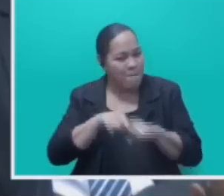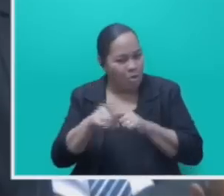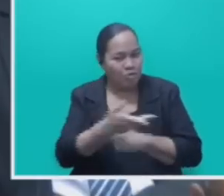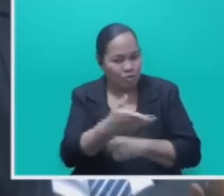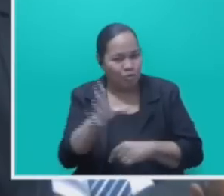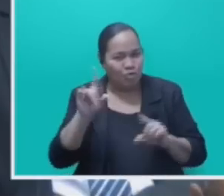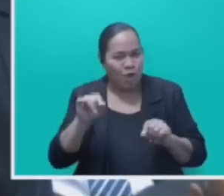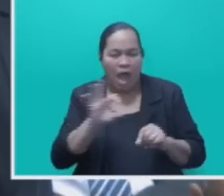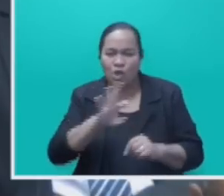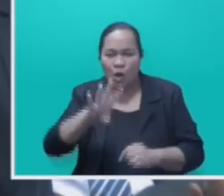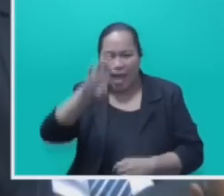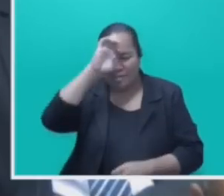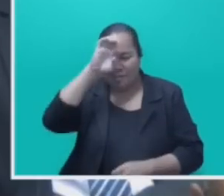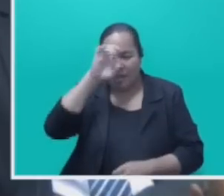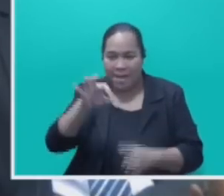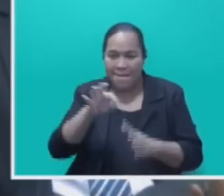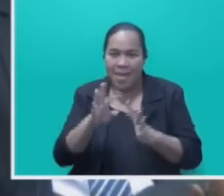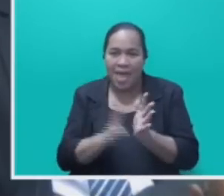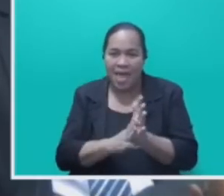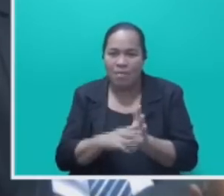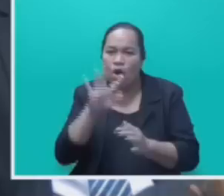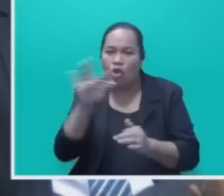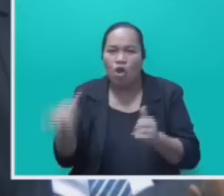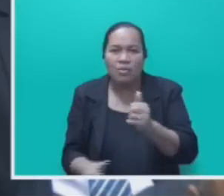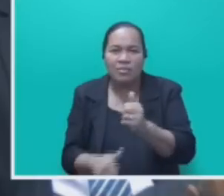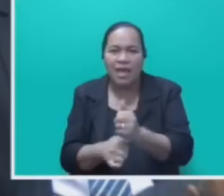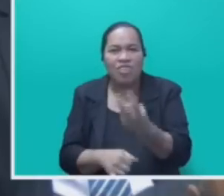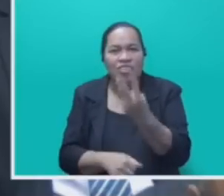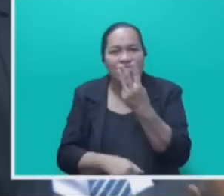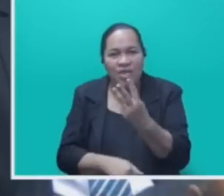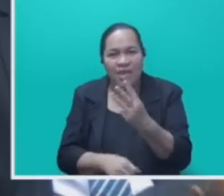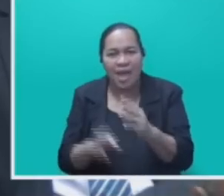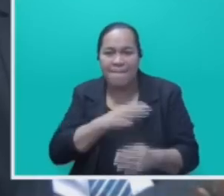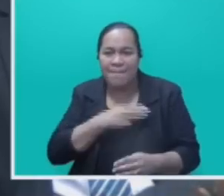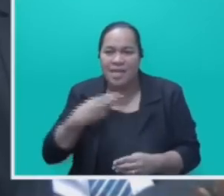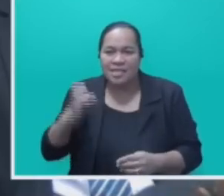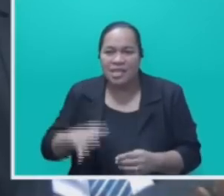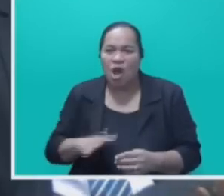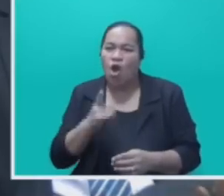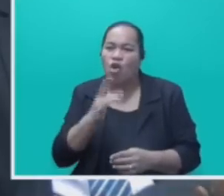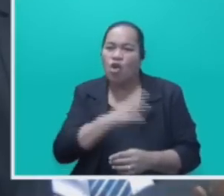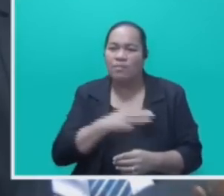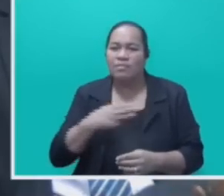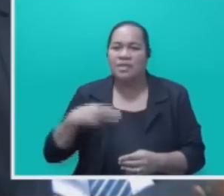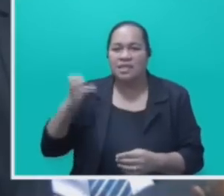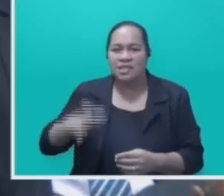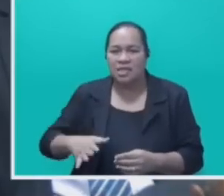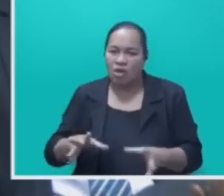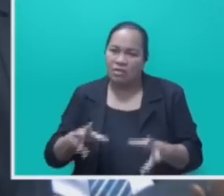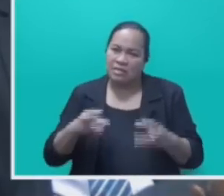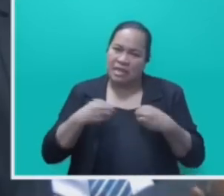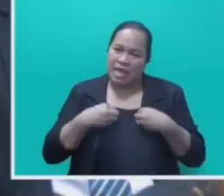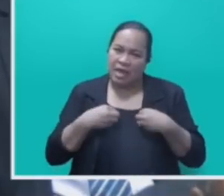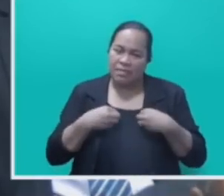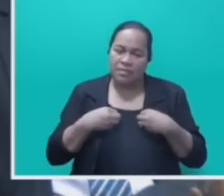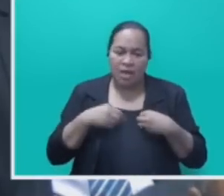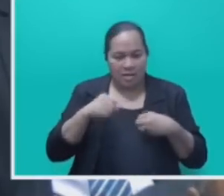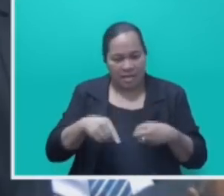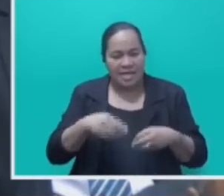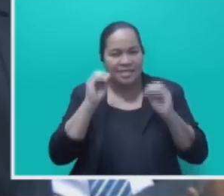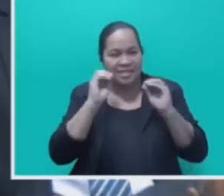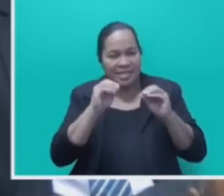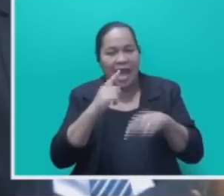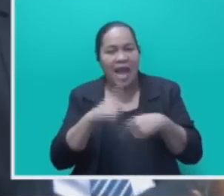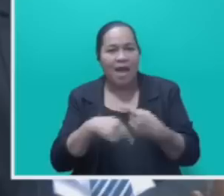I don't expect the Prime Minister, his 3 Deputy Prime Ministers, his ministers or assistant ministers to accept or embrace this teaching